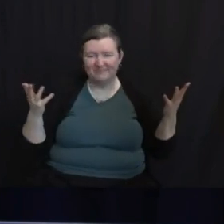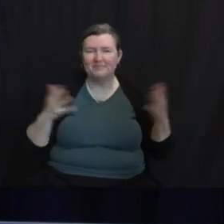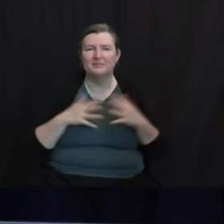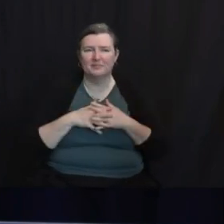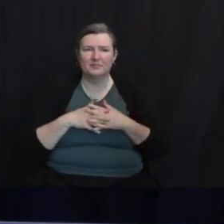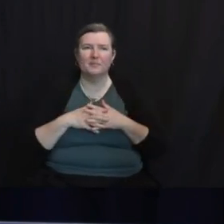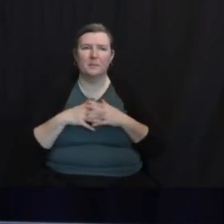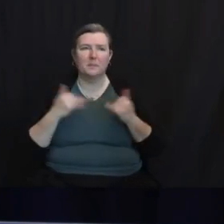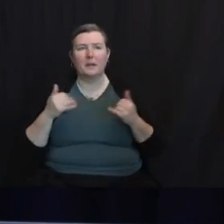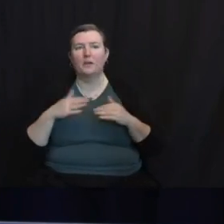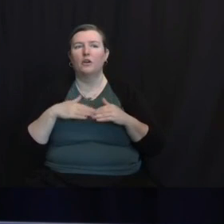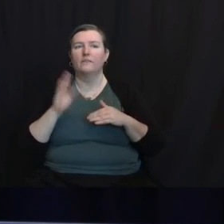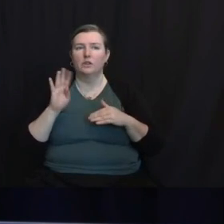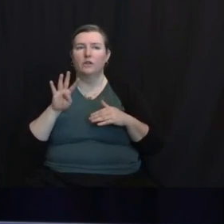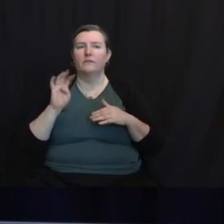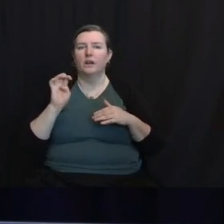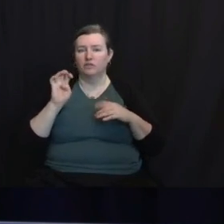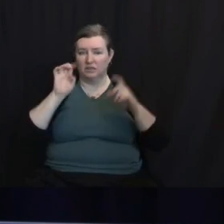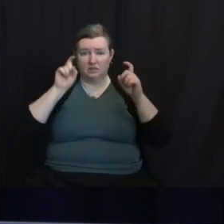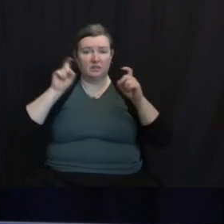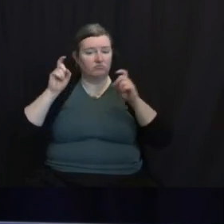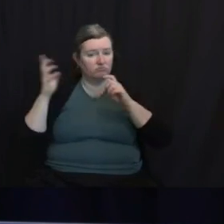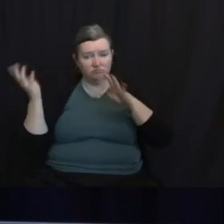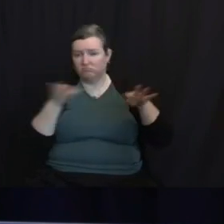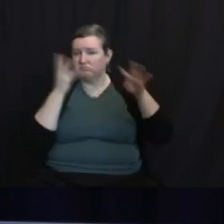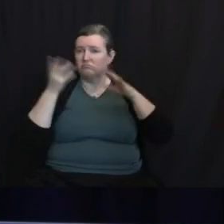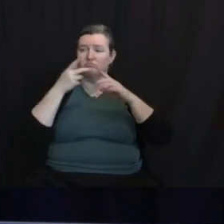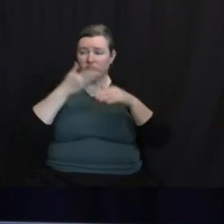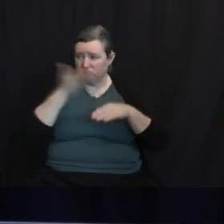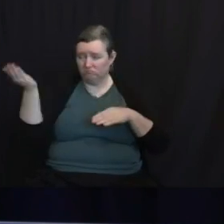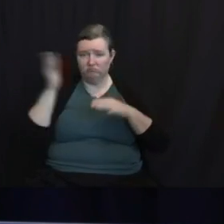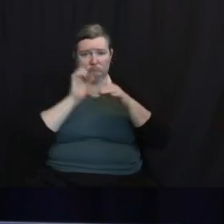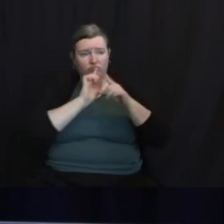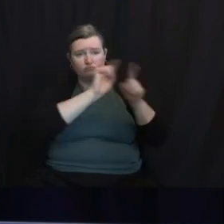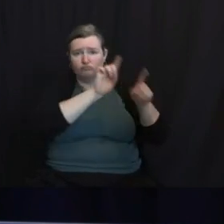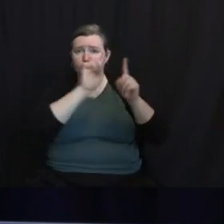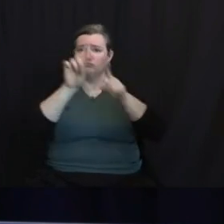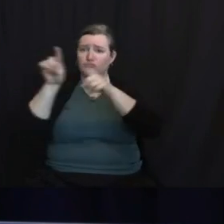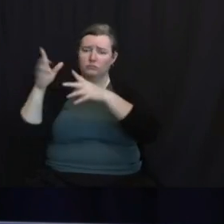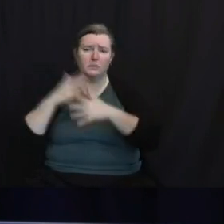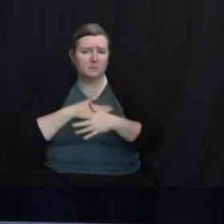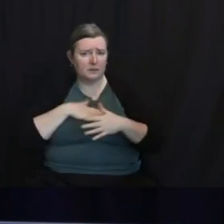over 400 testing sites across the state. So please visit